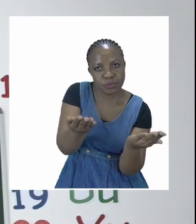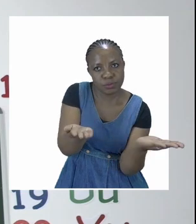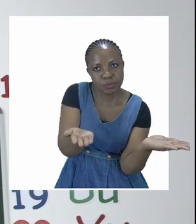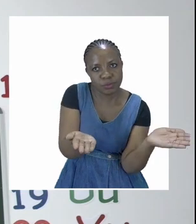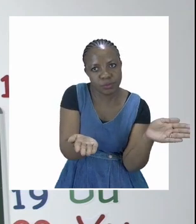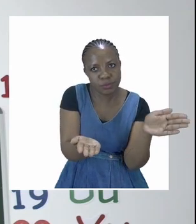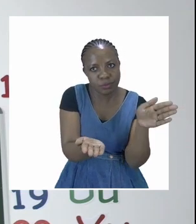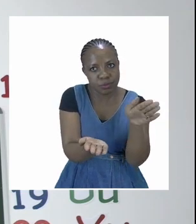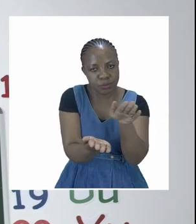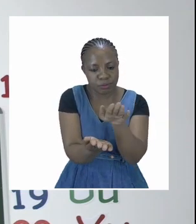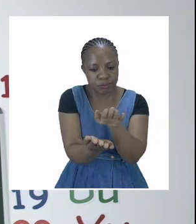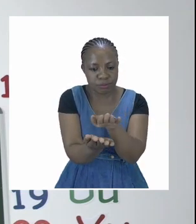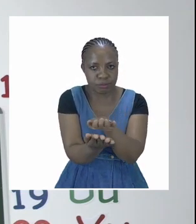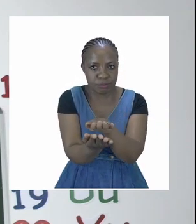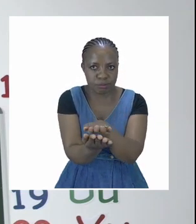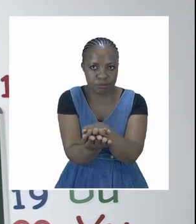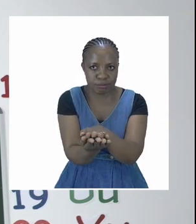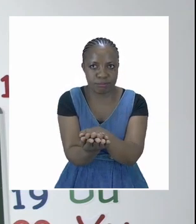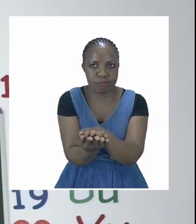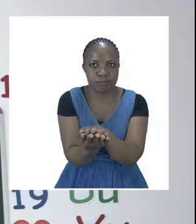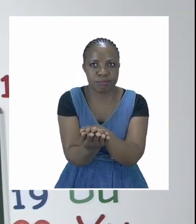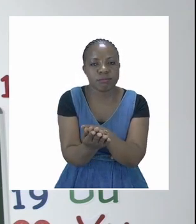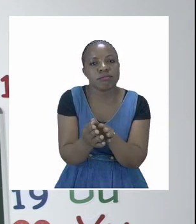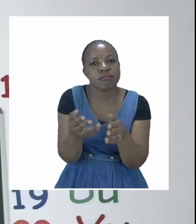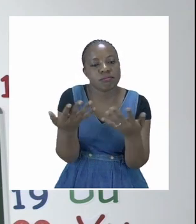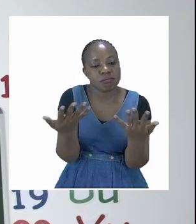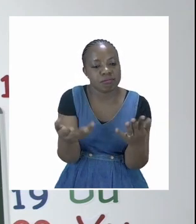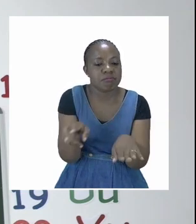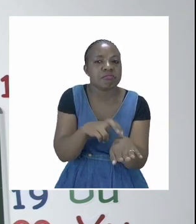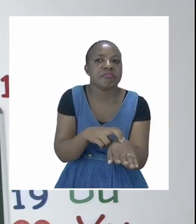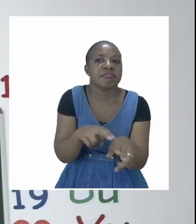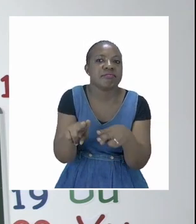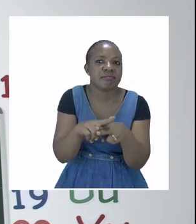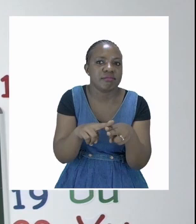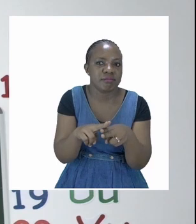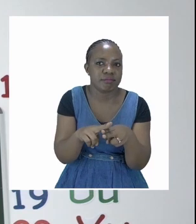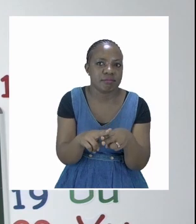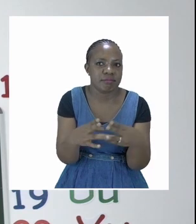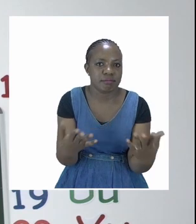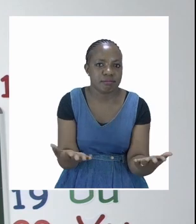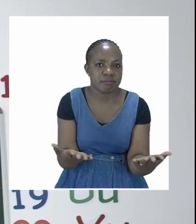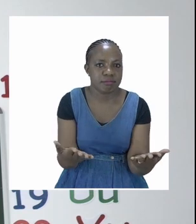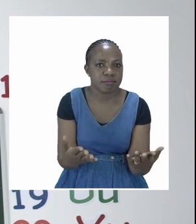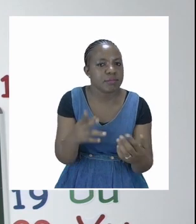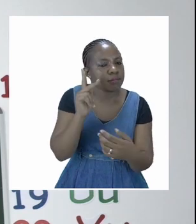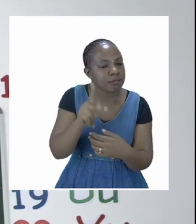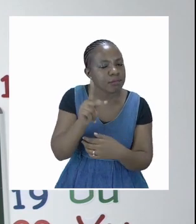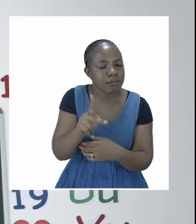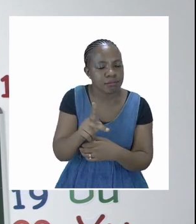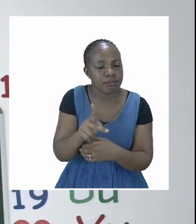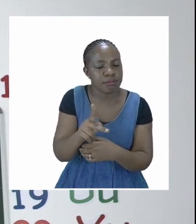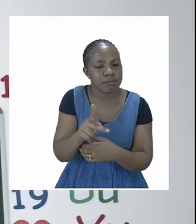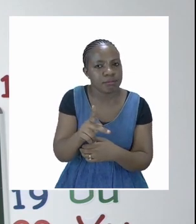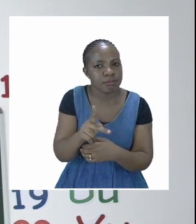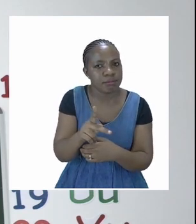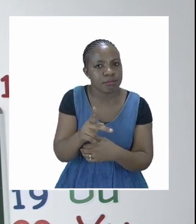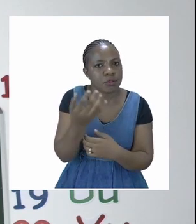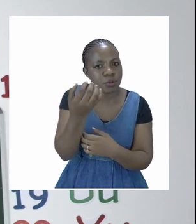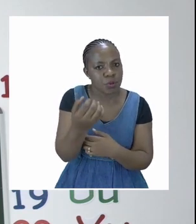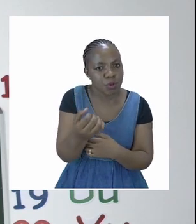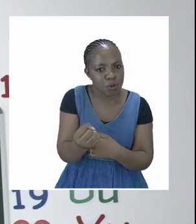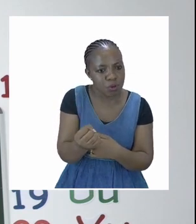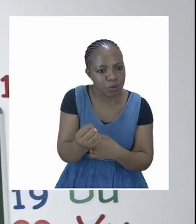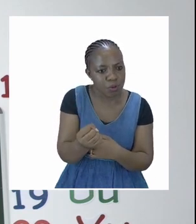it for ready to use. But there is more. We are also available on